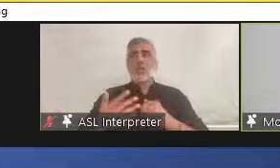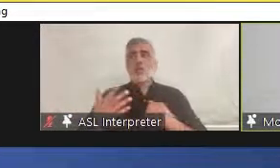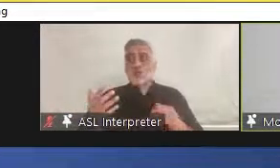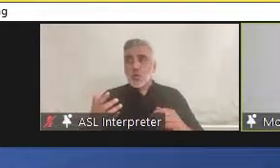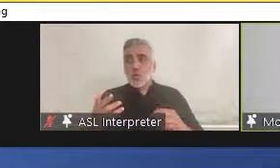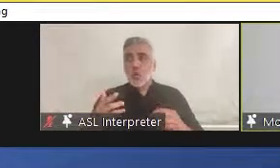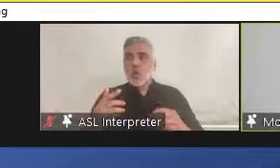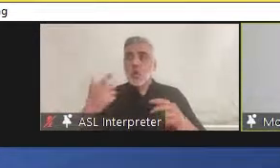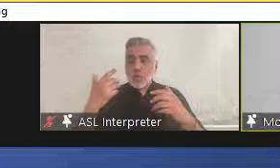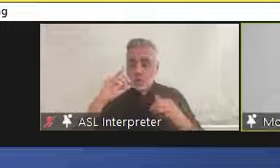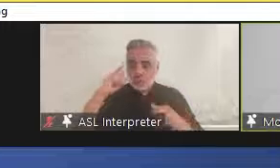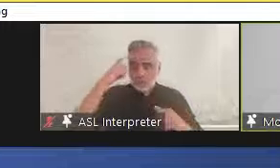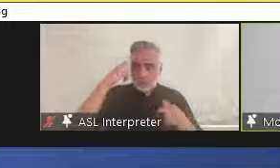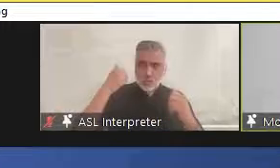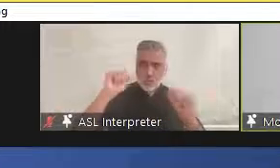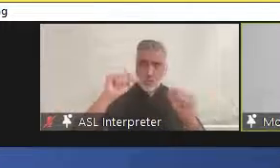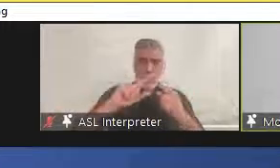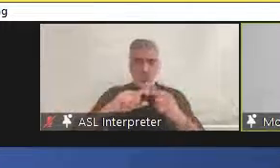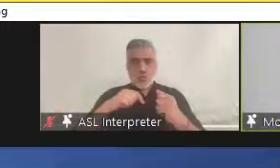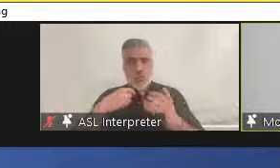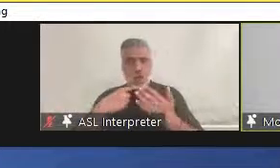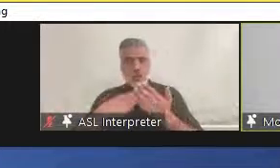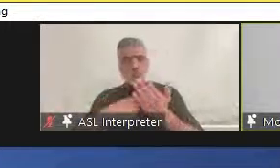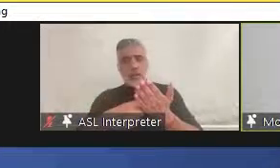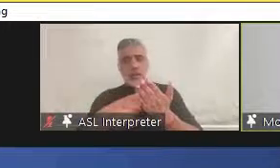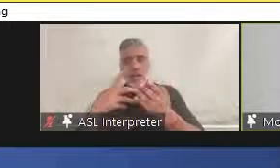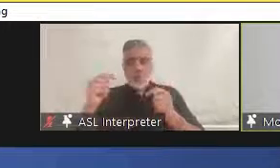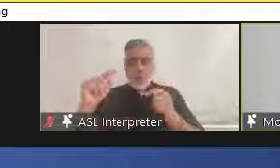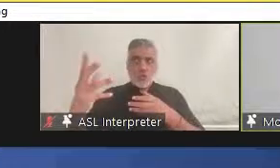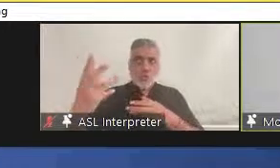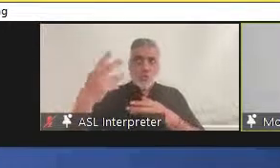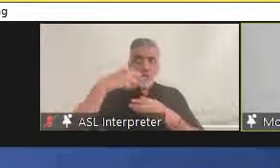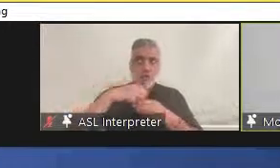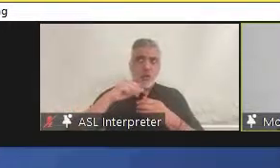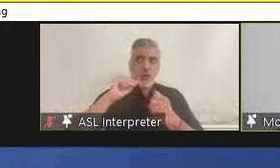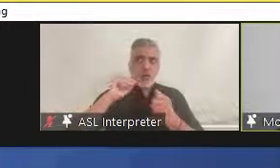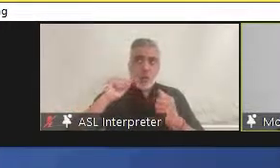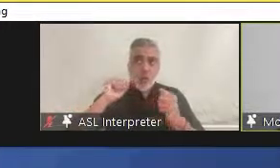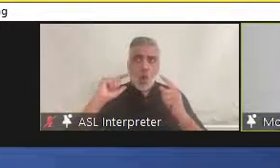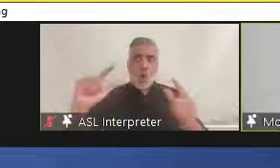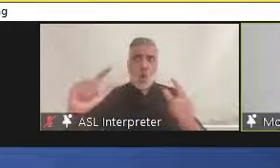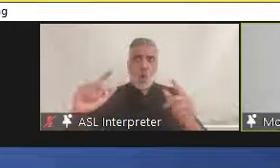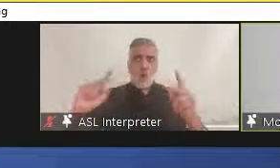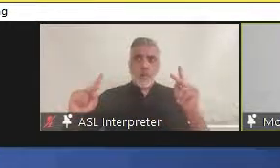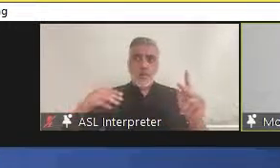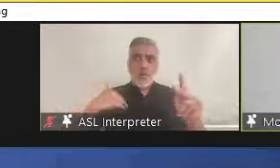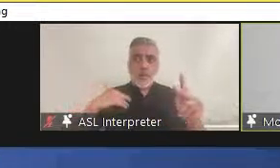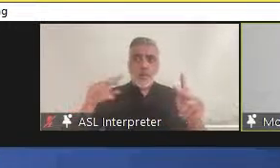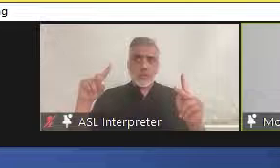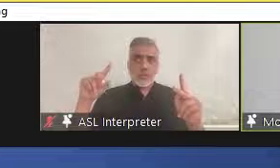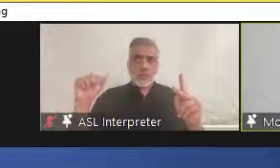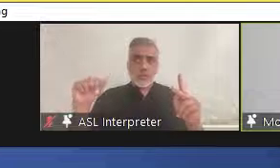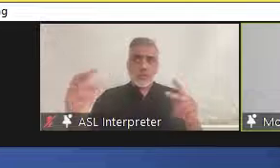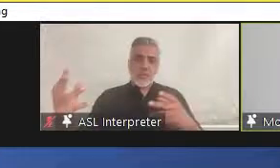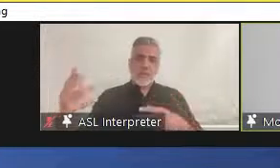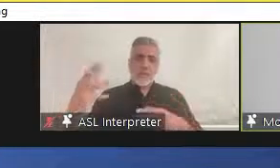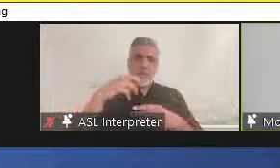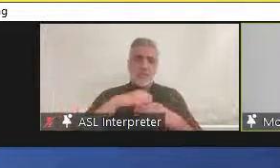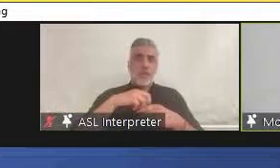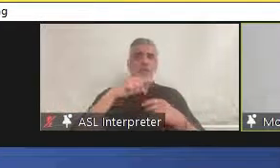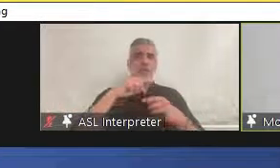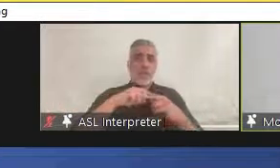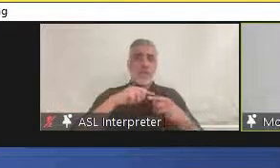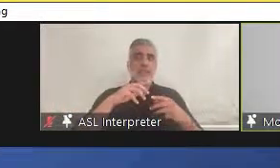is trying to address and involve all the persons with disabilities in the